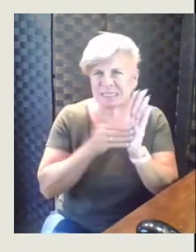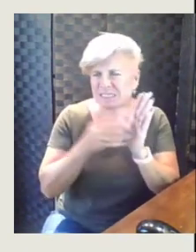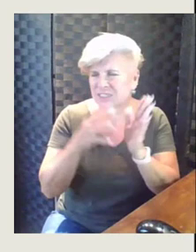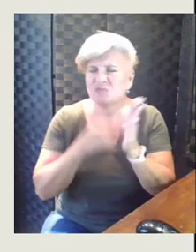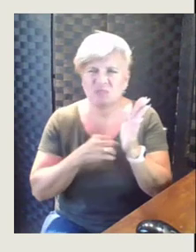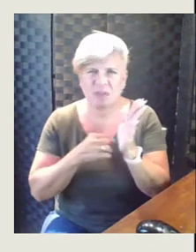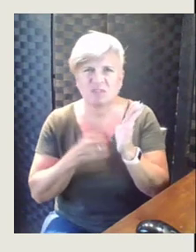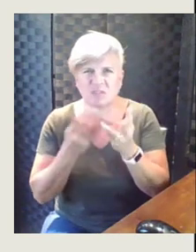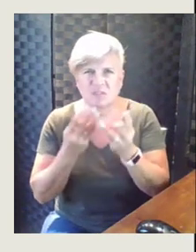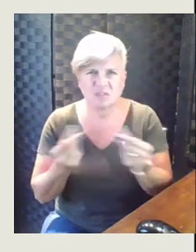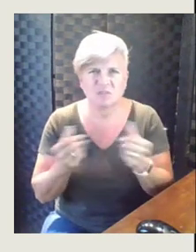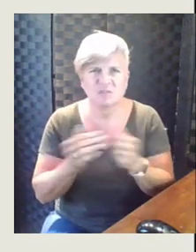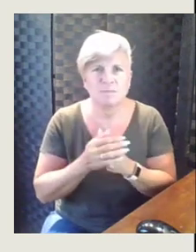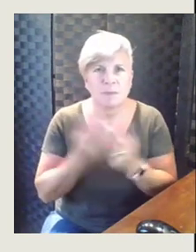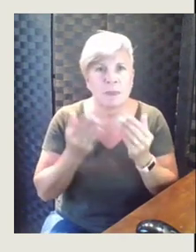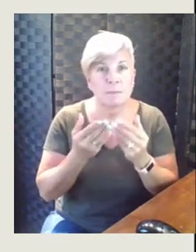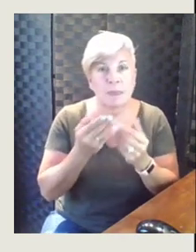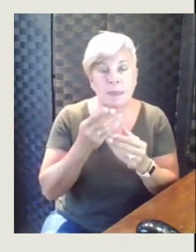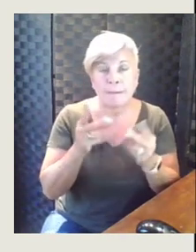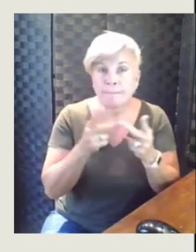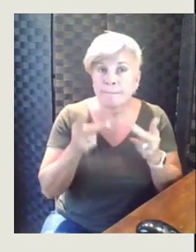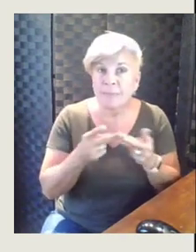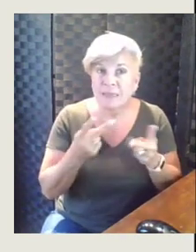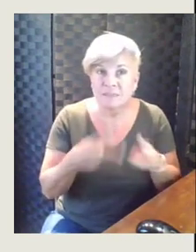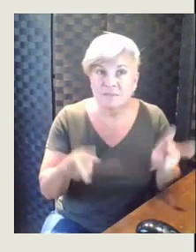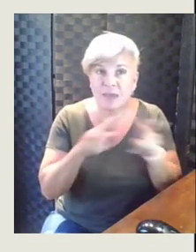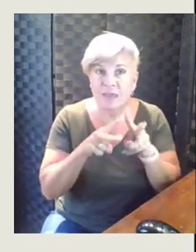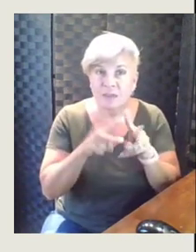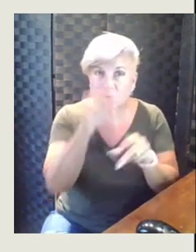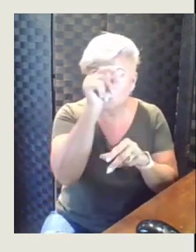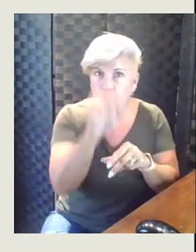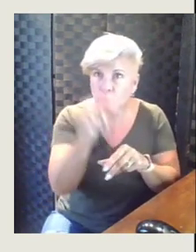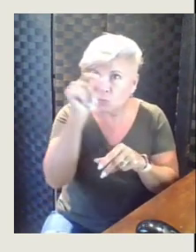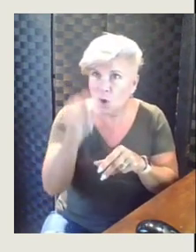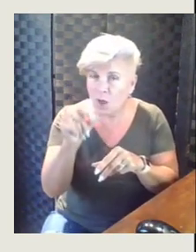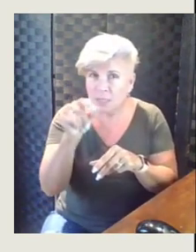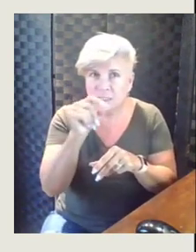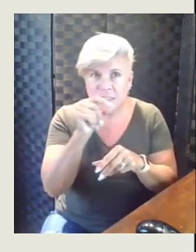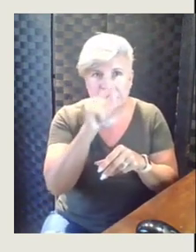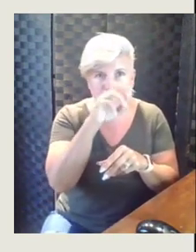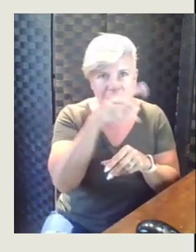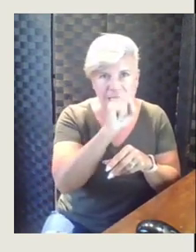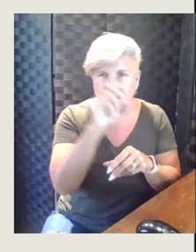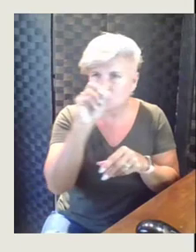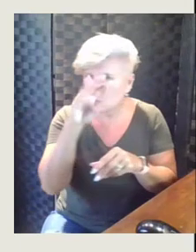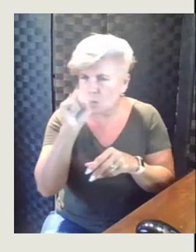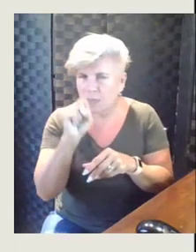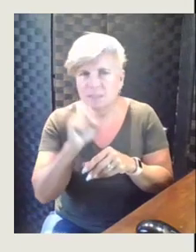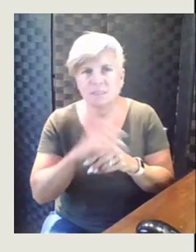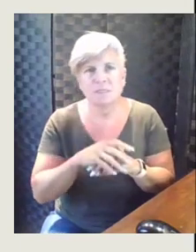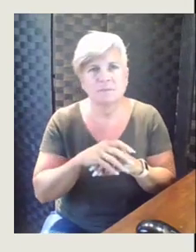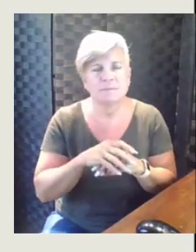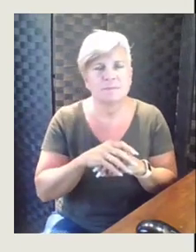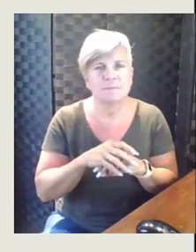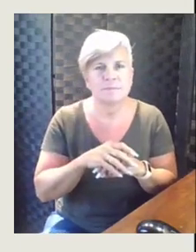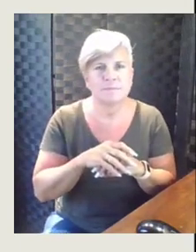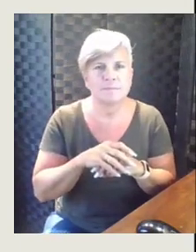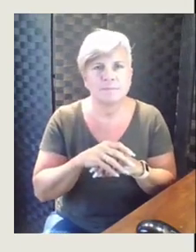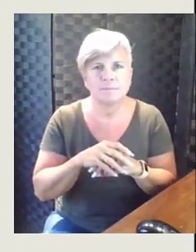subtraction problem. You might use place value, breaking the numbers apart into tens and ones.